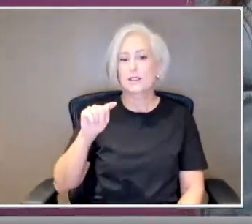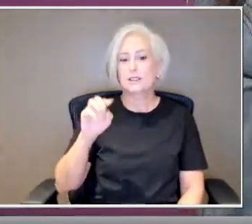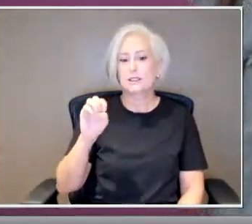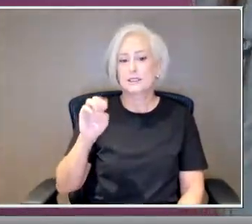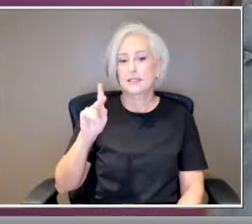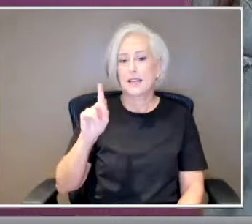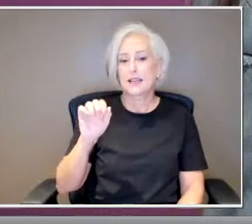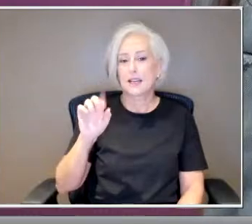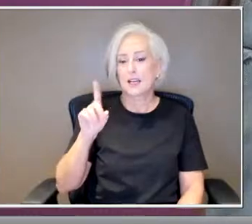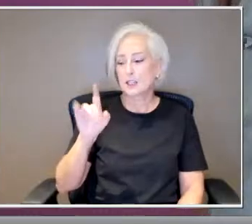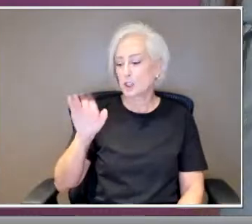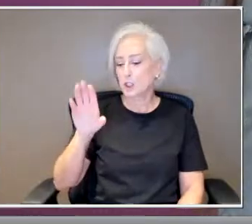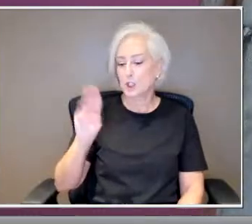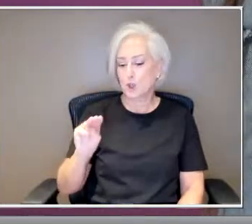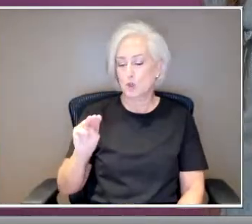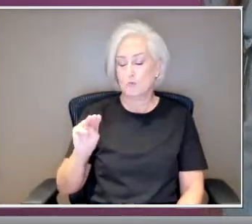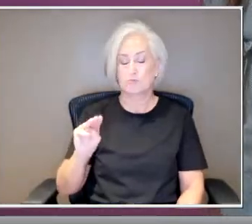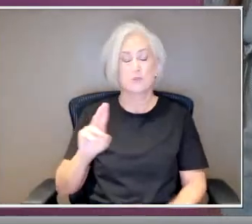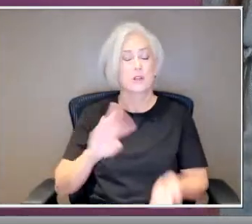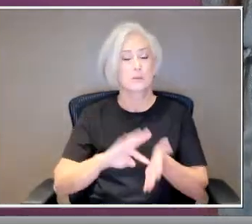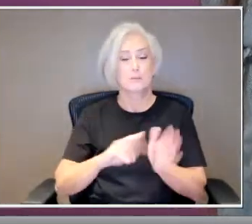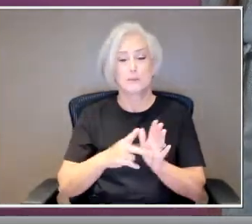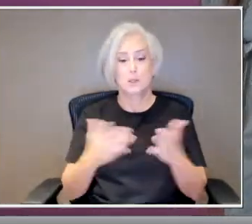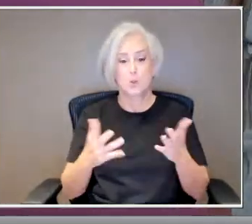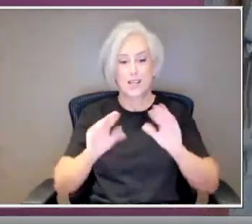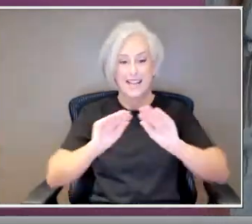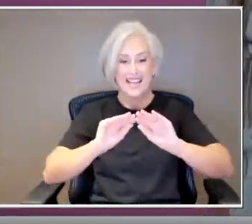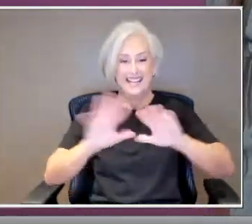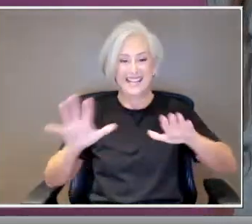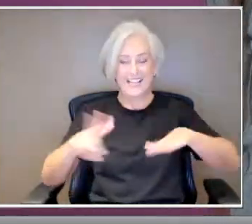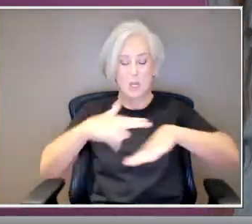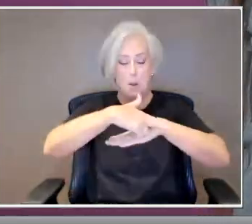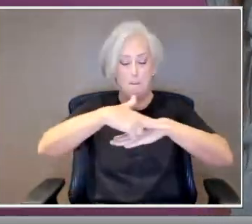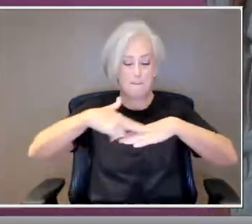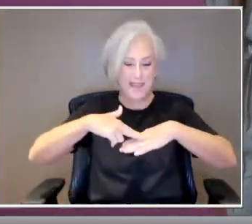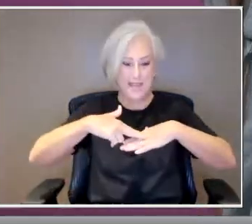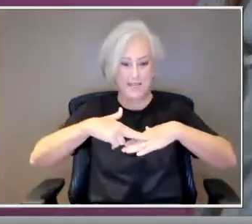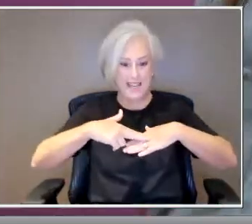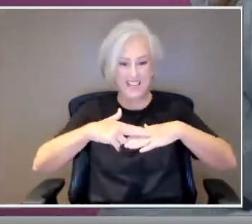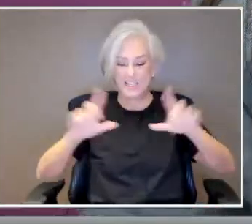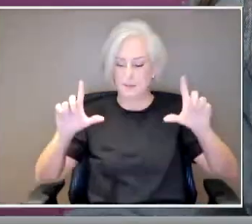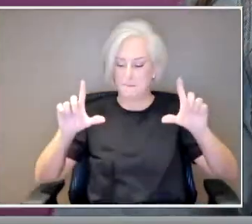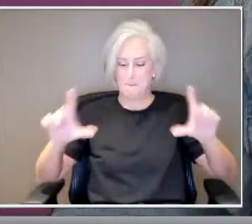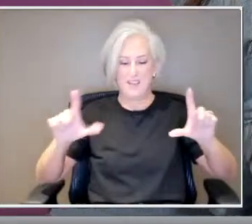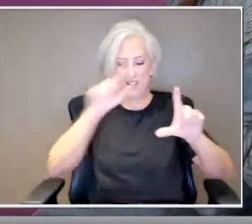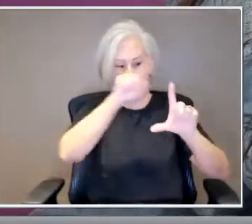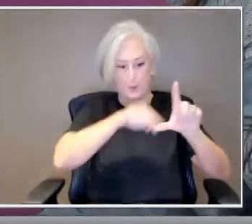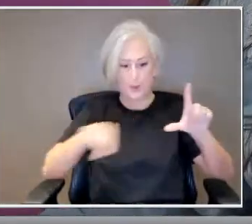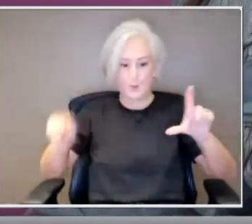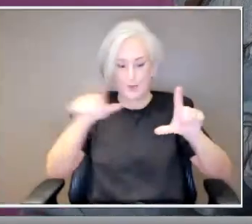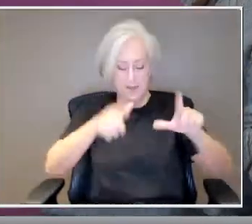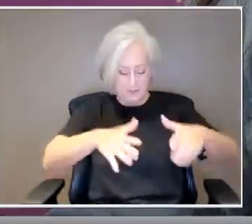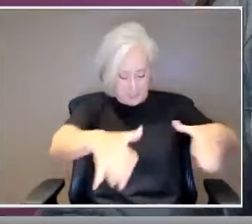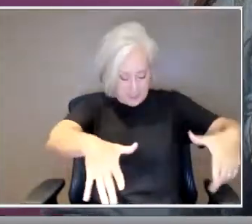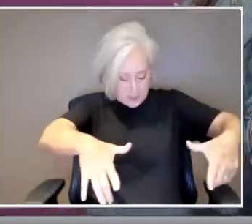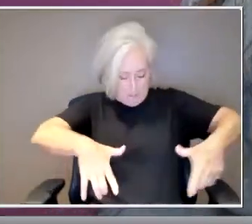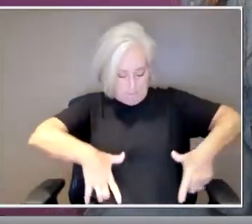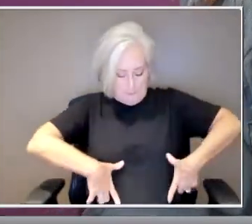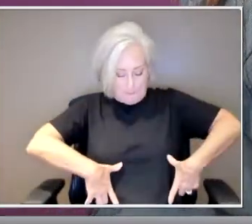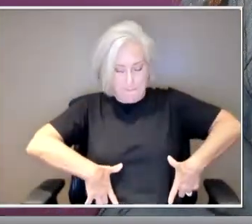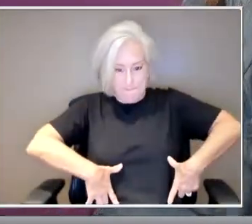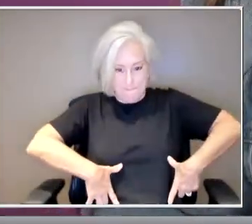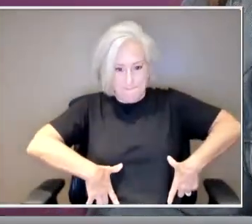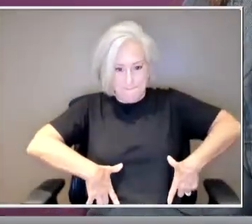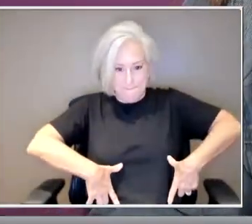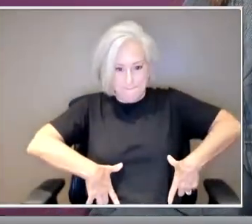clear Band-Aid. Okay. It sticks to your skin. There's no way in, no way out. So I put it over